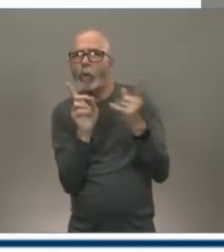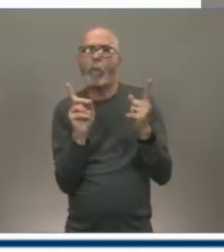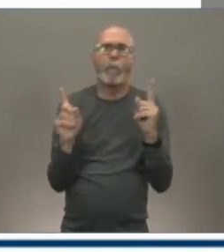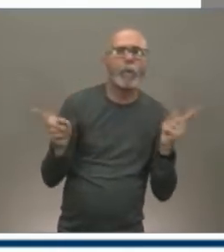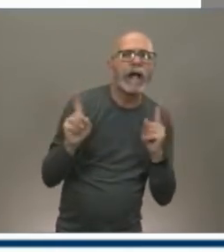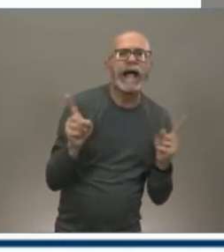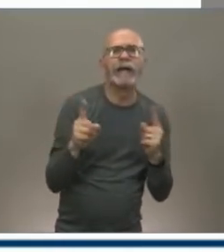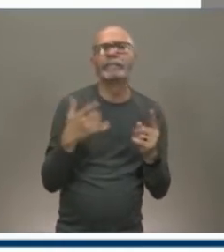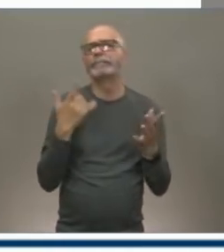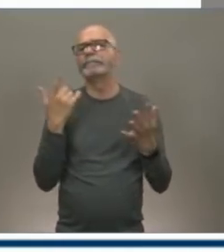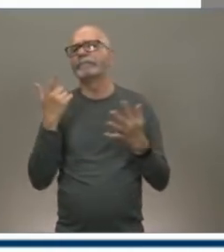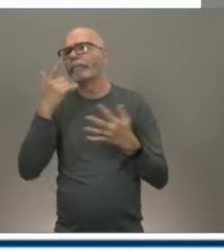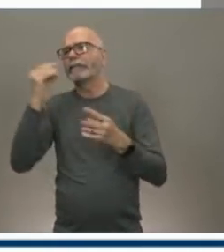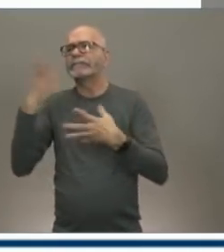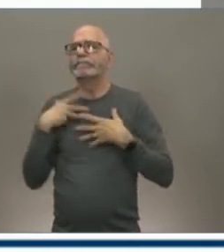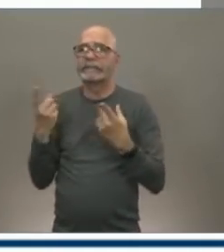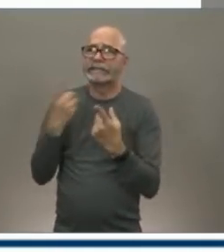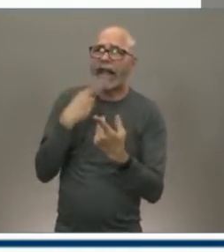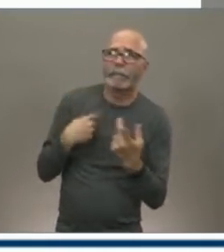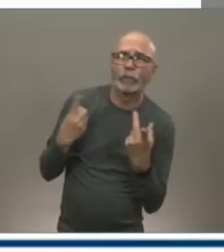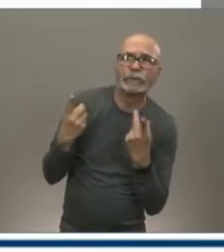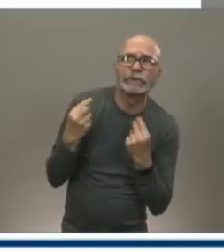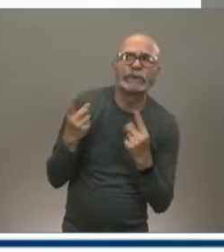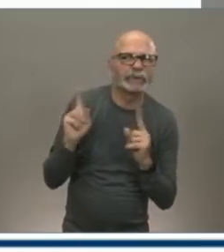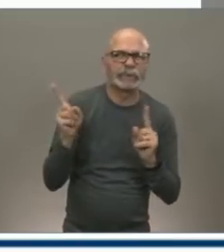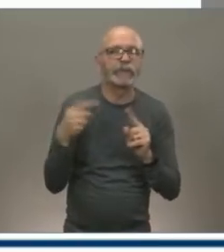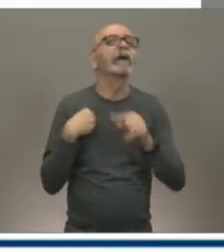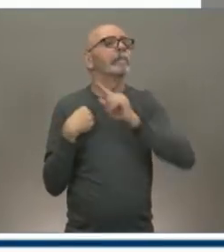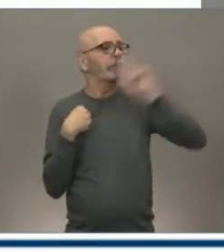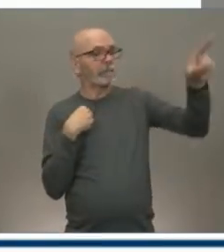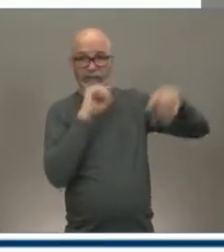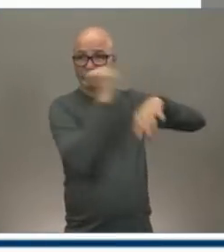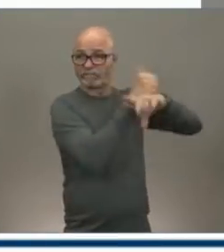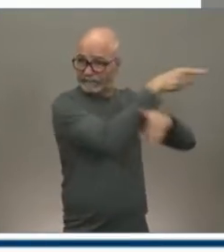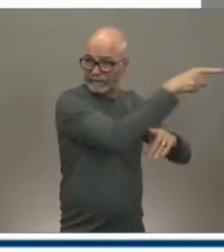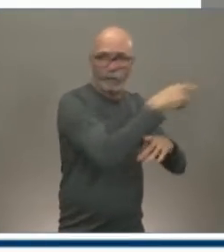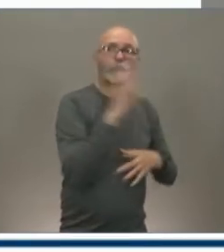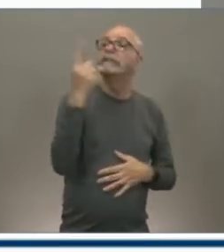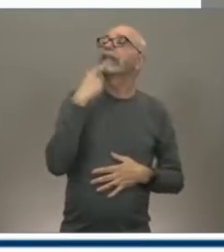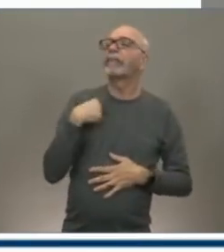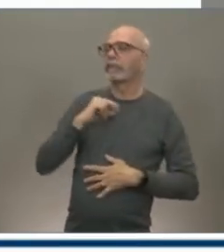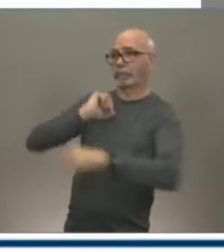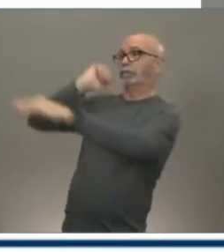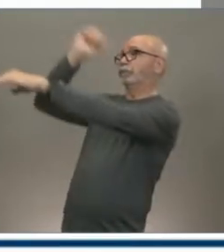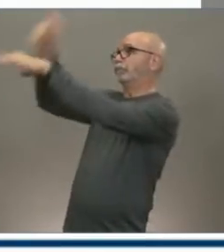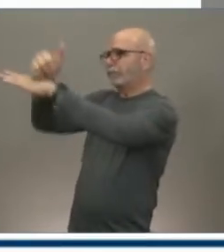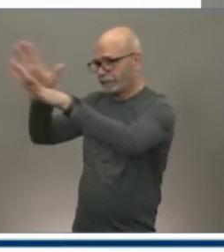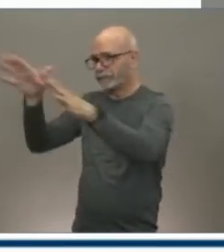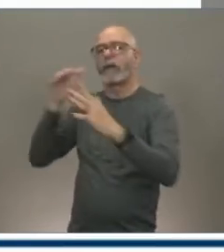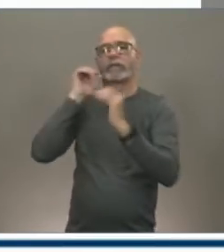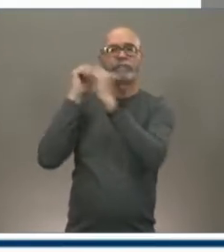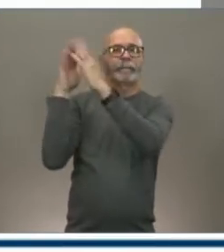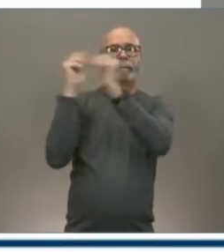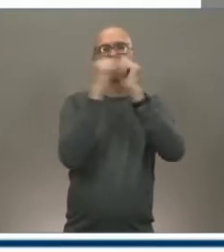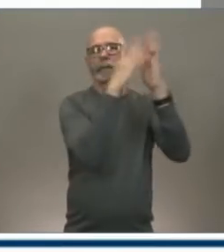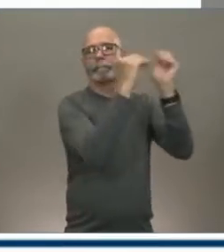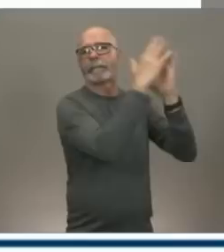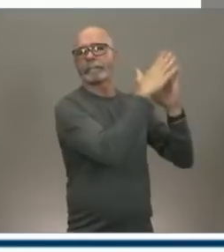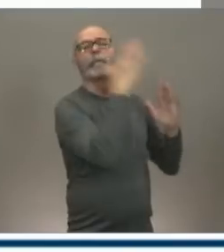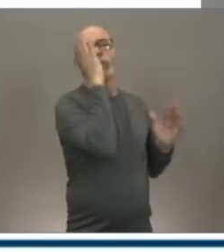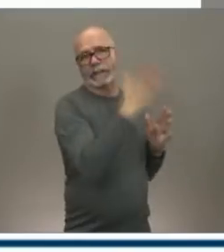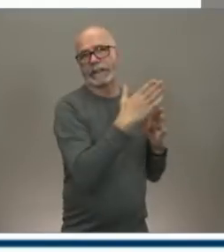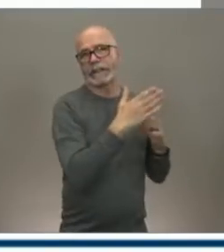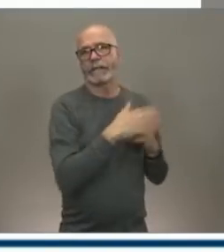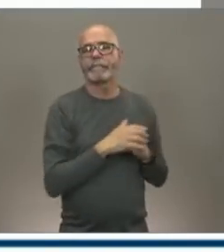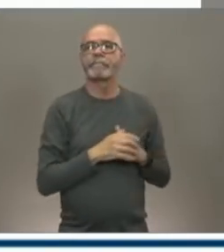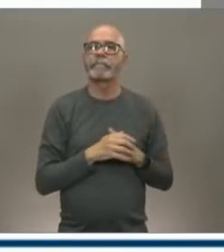from a day-to-day basis, where we're able to get the pop-up sites moving around. These pop-up sites are also for asymptomatic people,